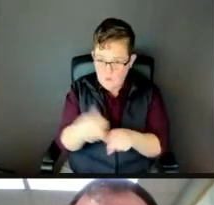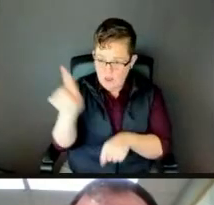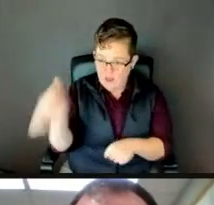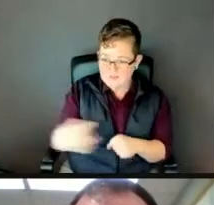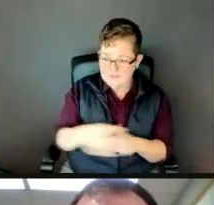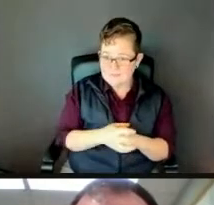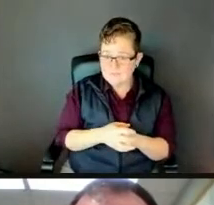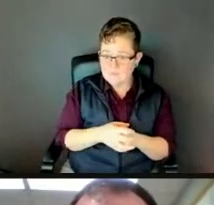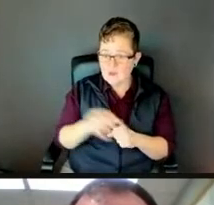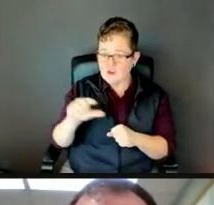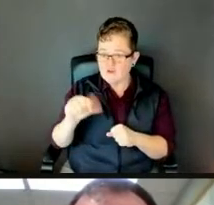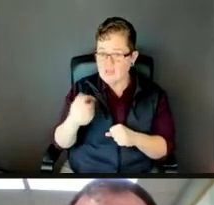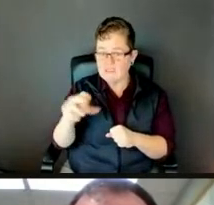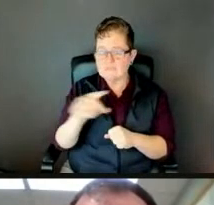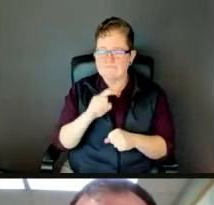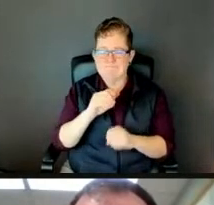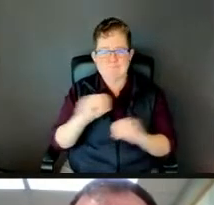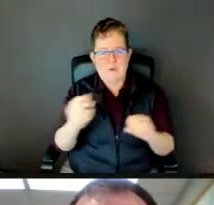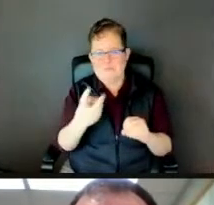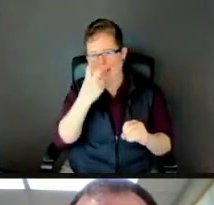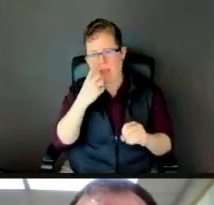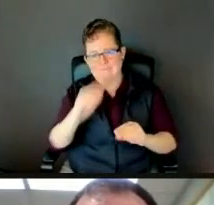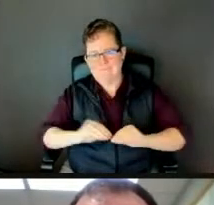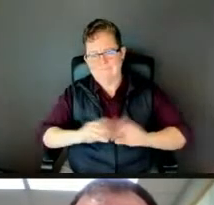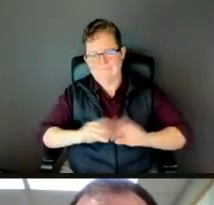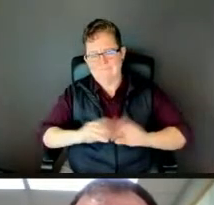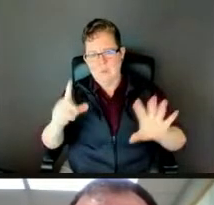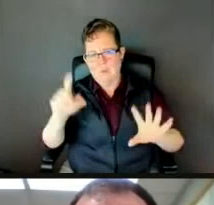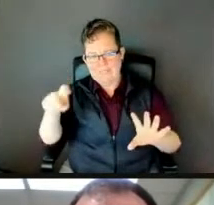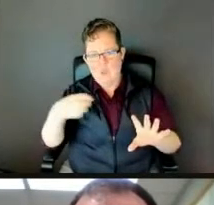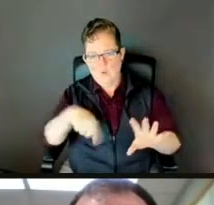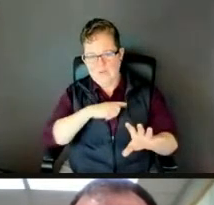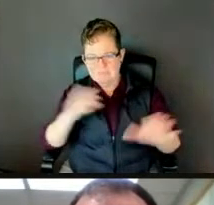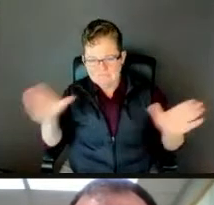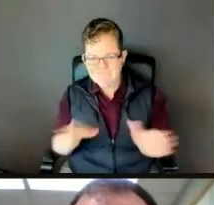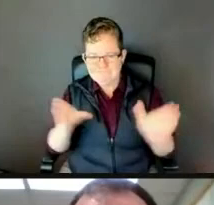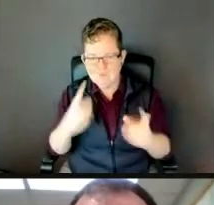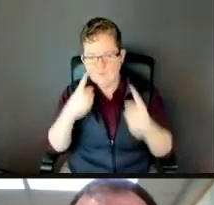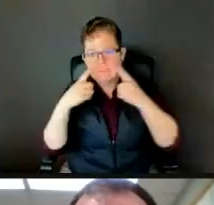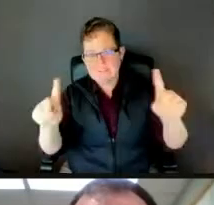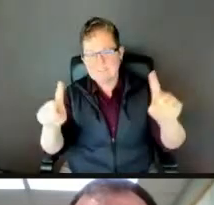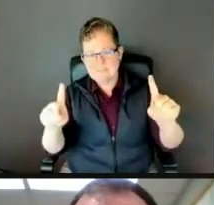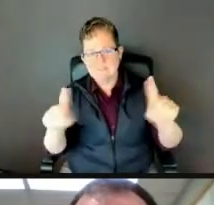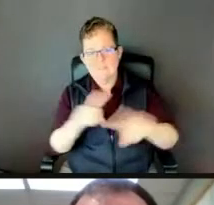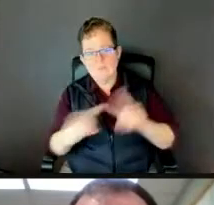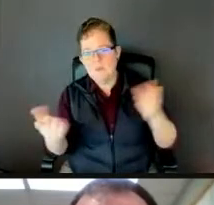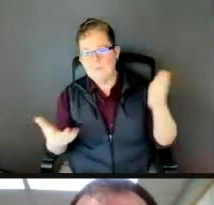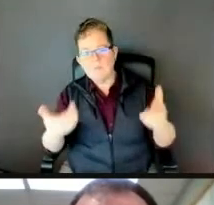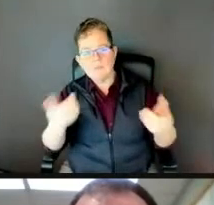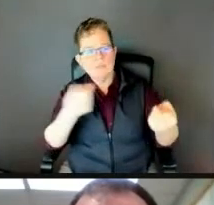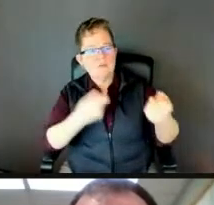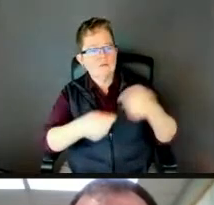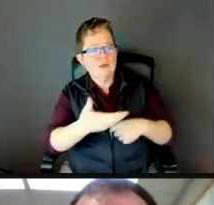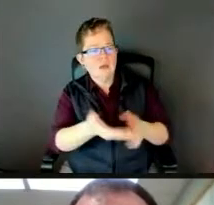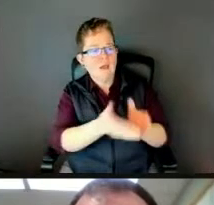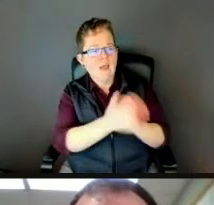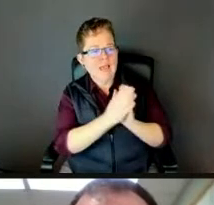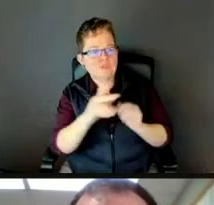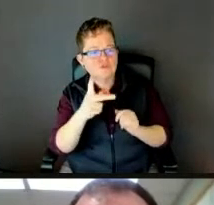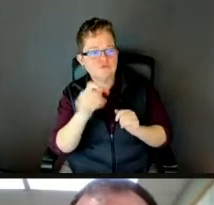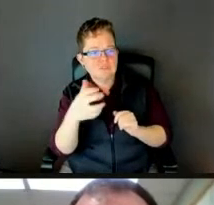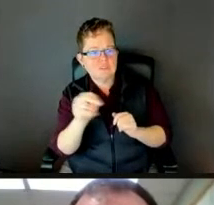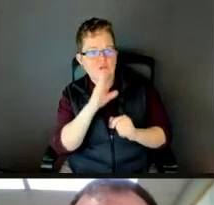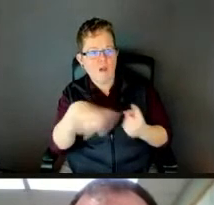No doubt it's needed. We must root for their success to succeed, but I might invite Kristen to speak to more strategies